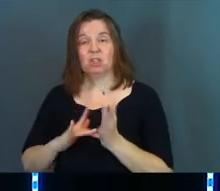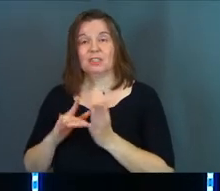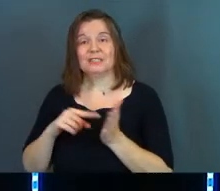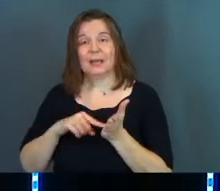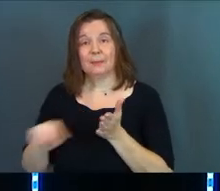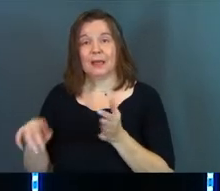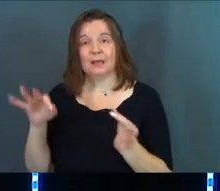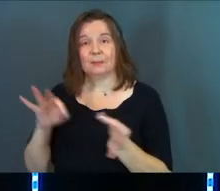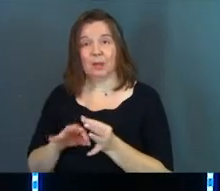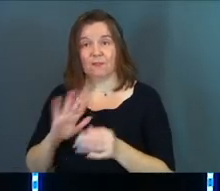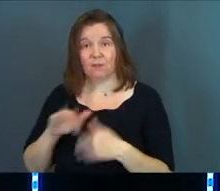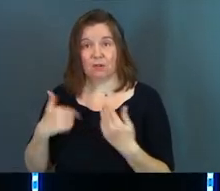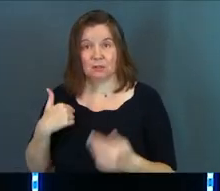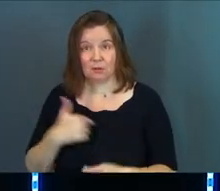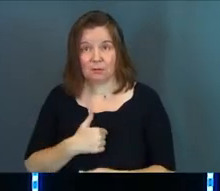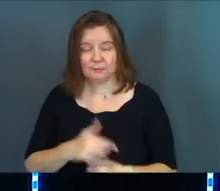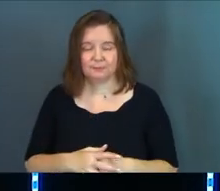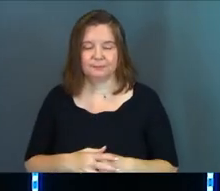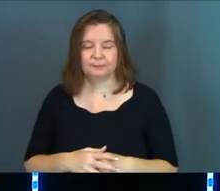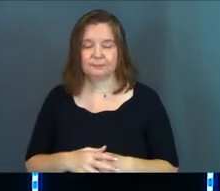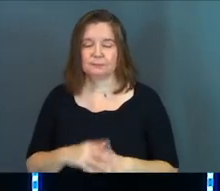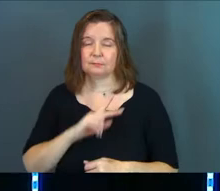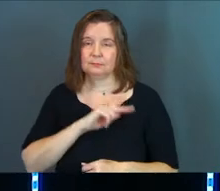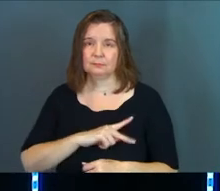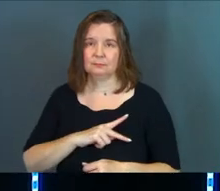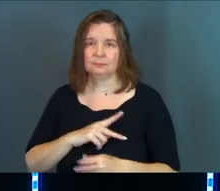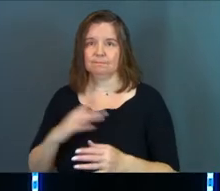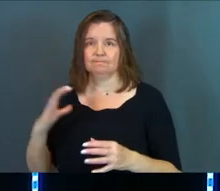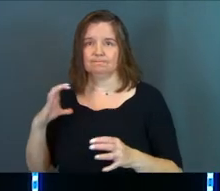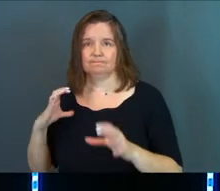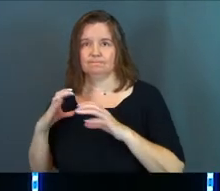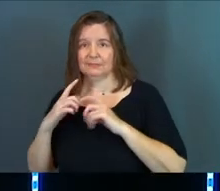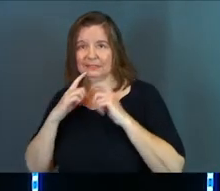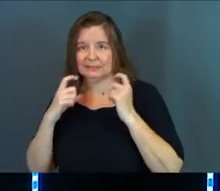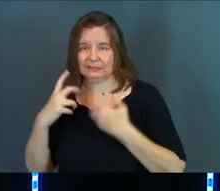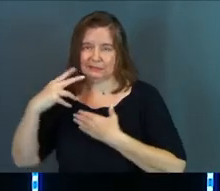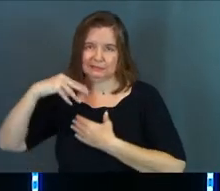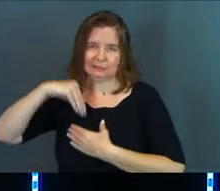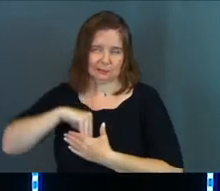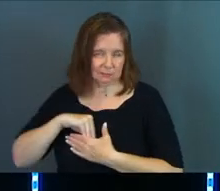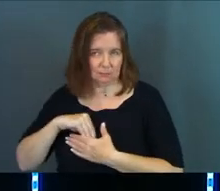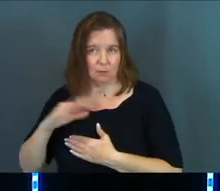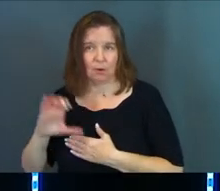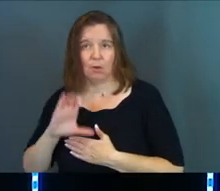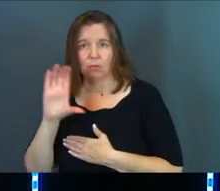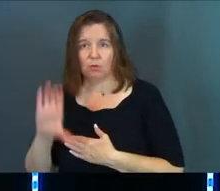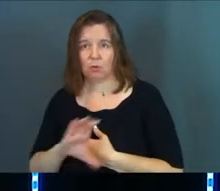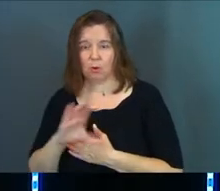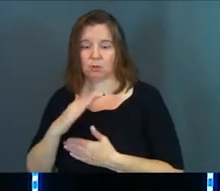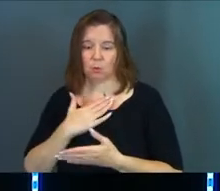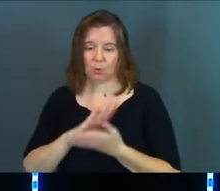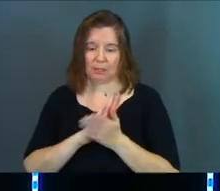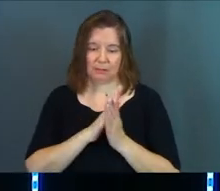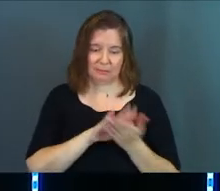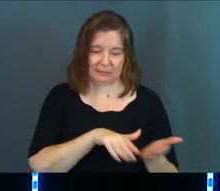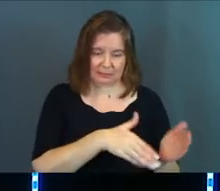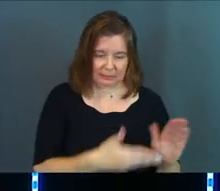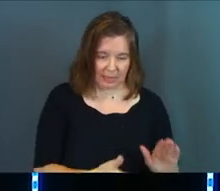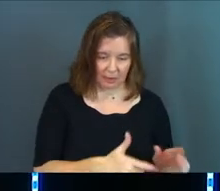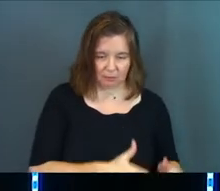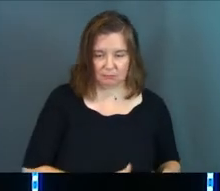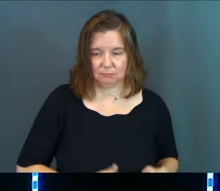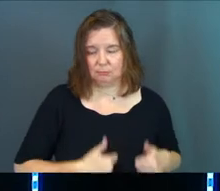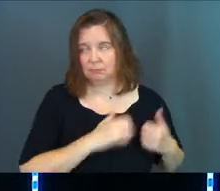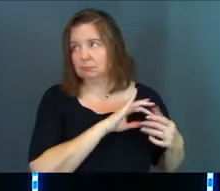the price for us all. 1 Peter 2:24, he personally carried our sins in his body on the cross so that we can be dead to sin and live for what is